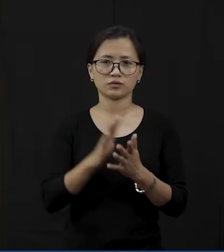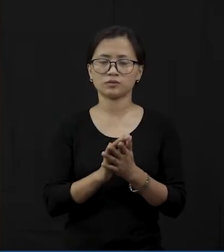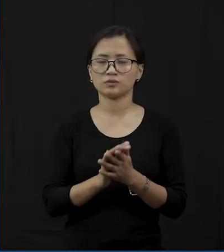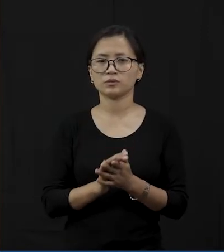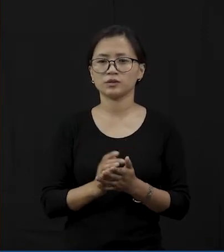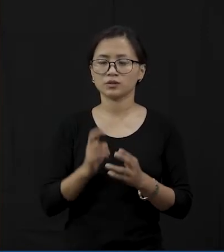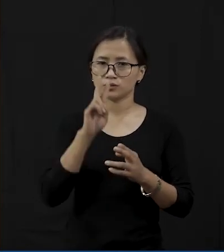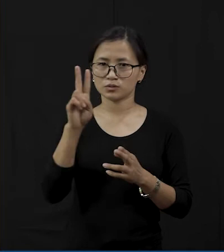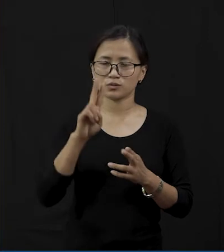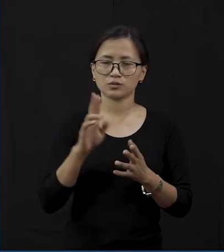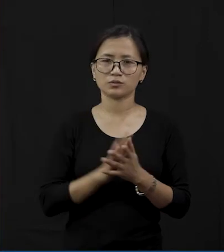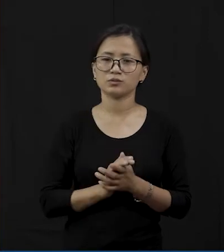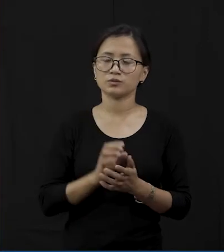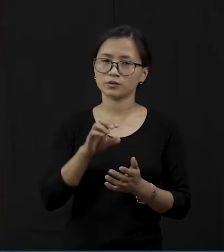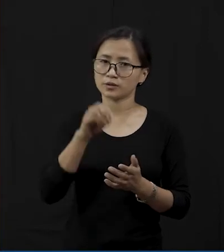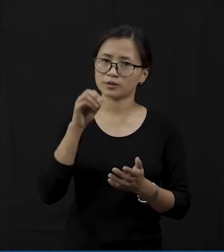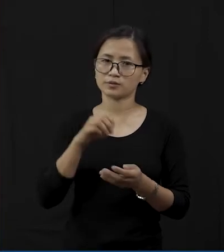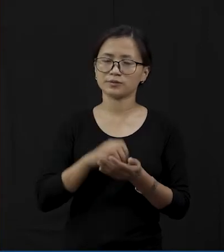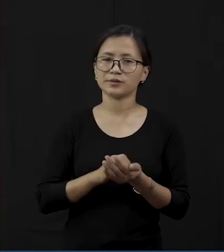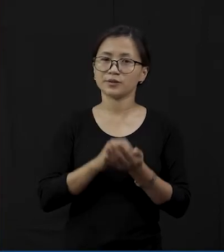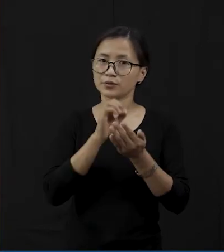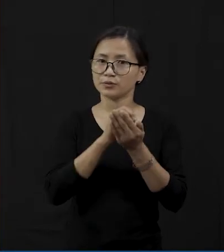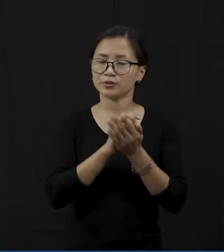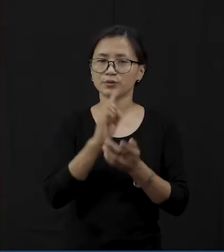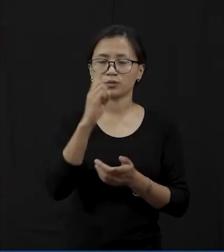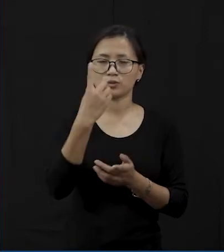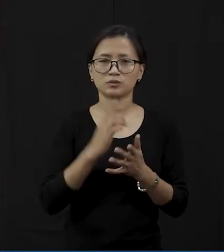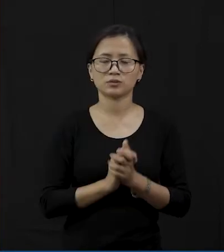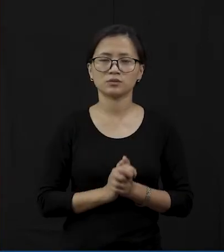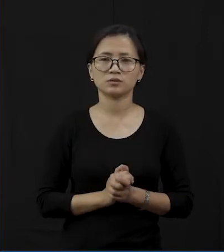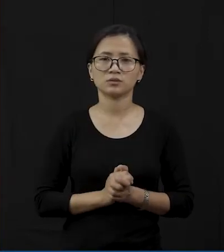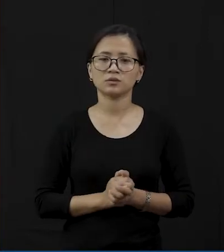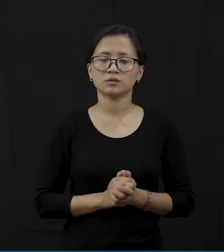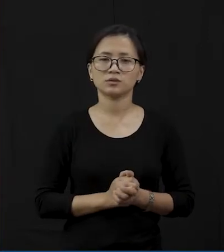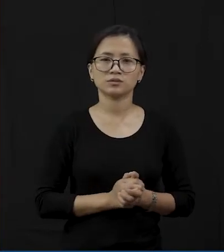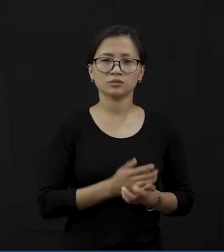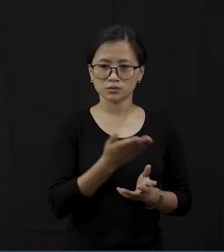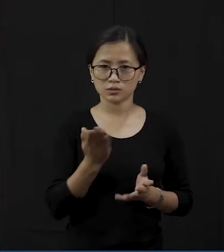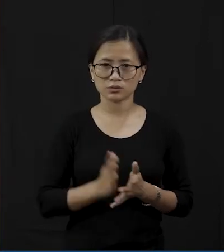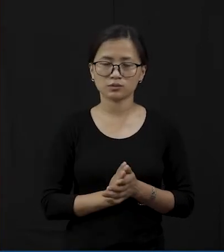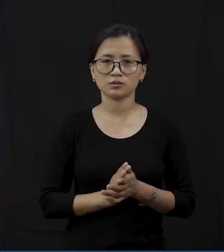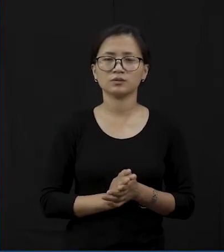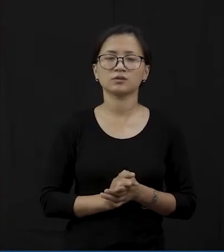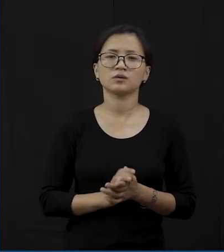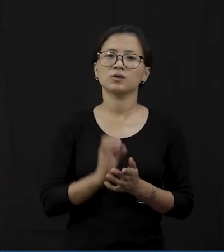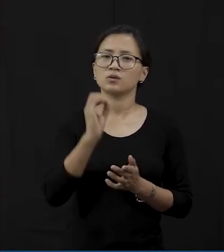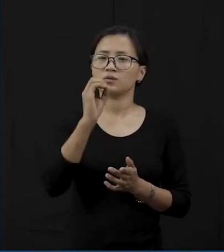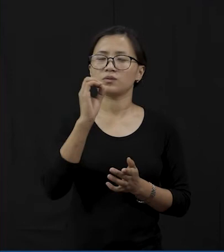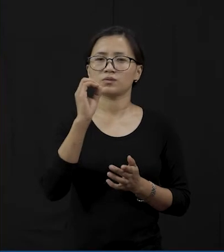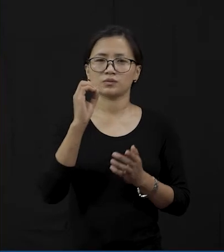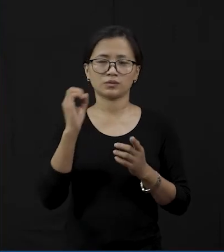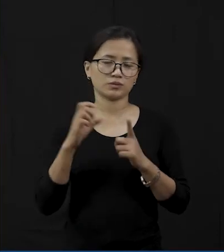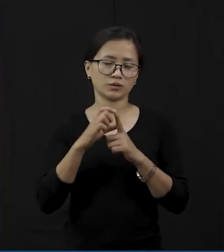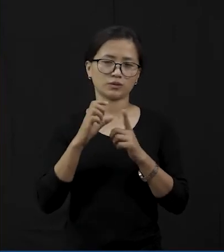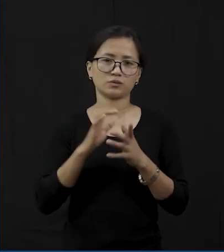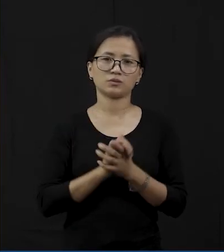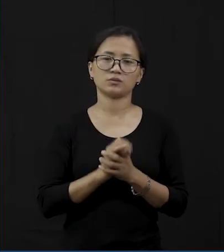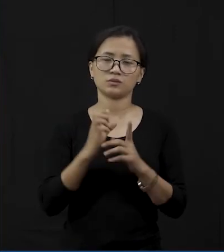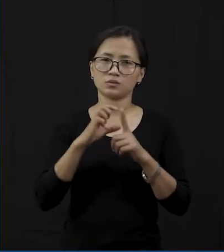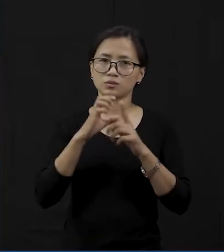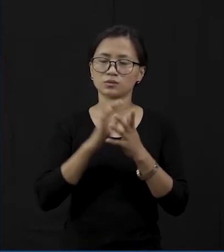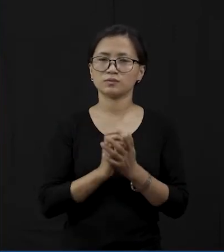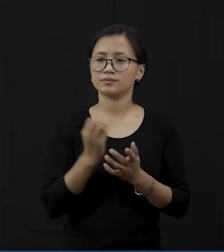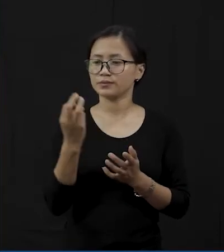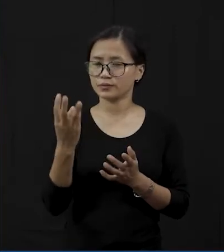divide it, we get a remainder 1. So this is also an odd numbers.